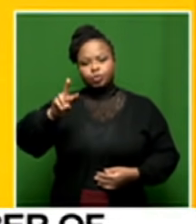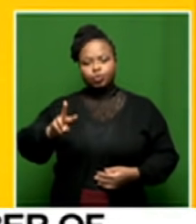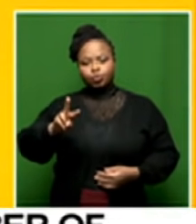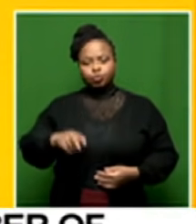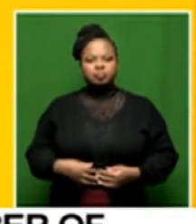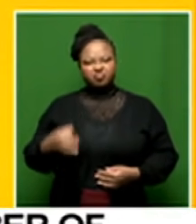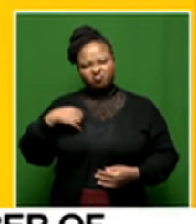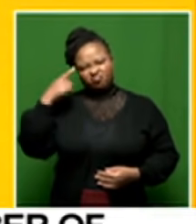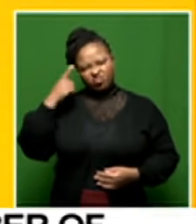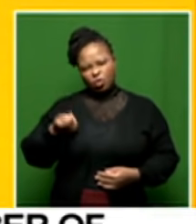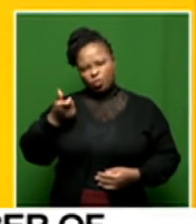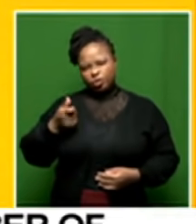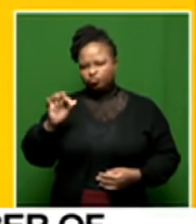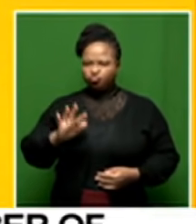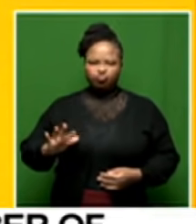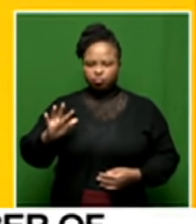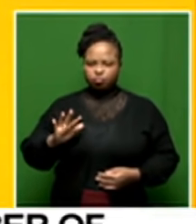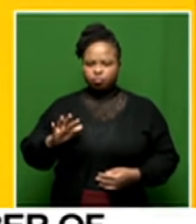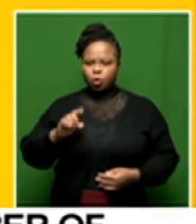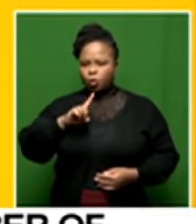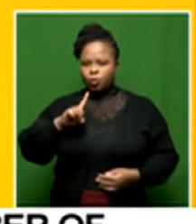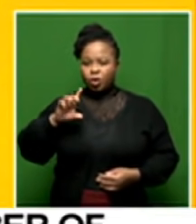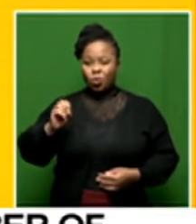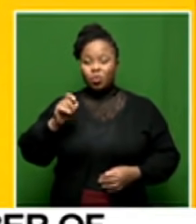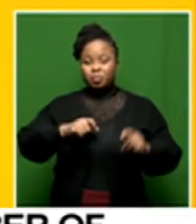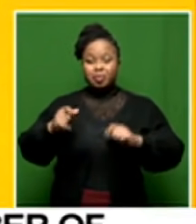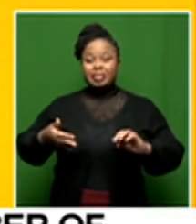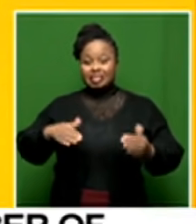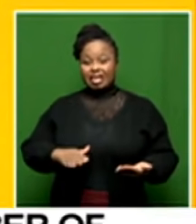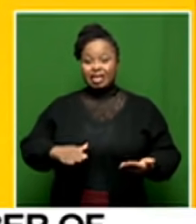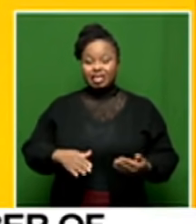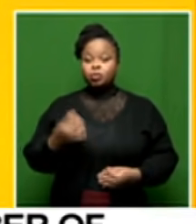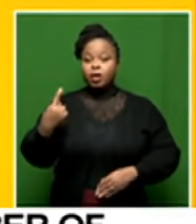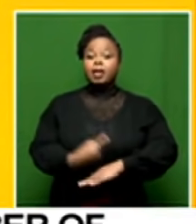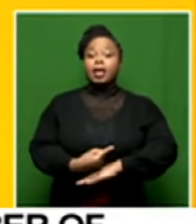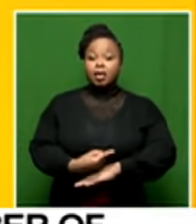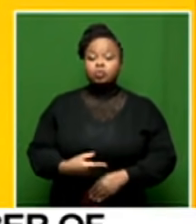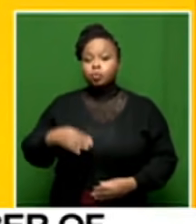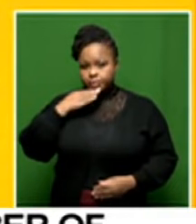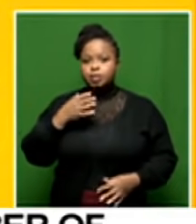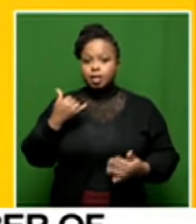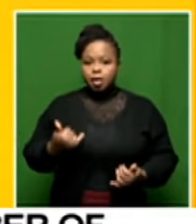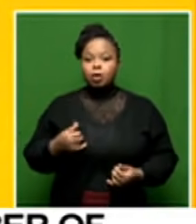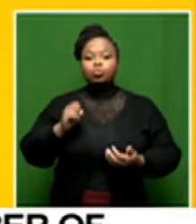5,782, and I think we're looking at about 110 deaths. This indicating now that we are at a